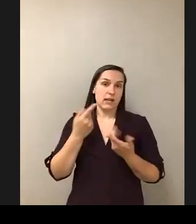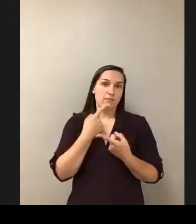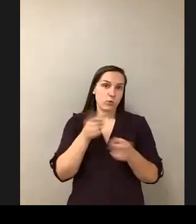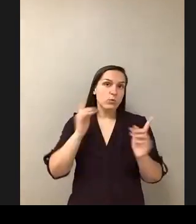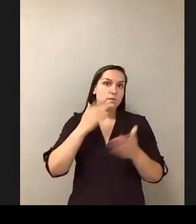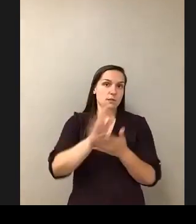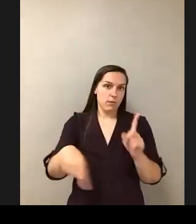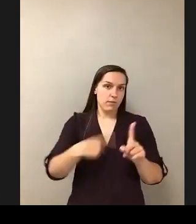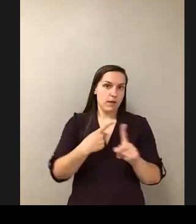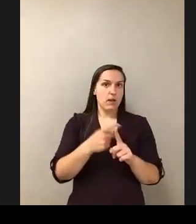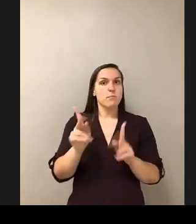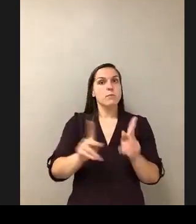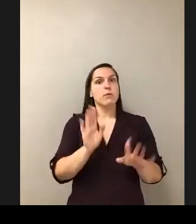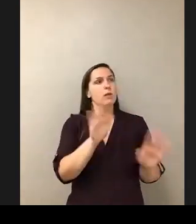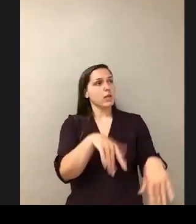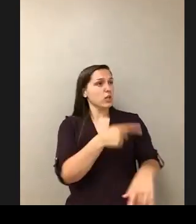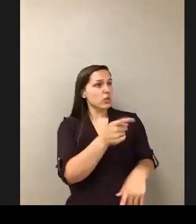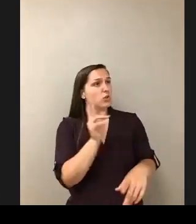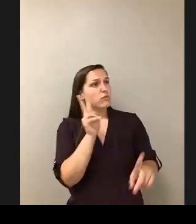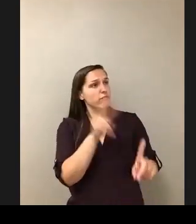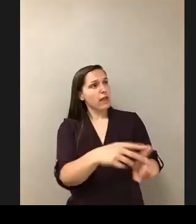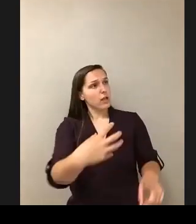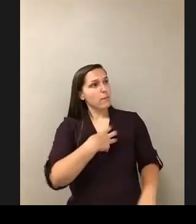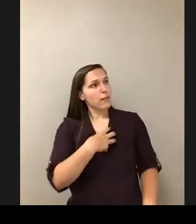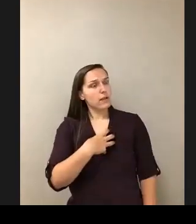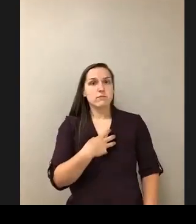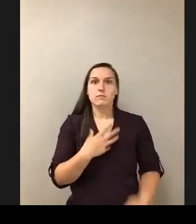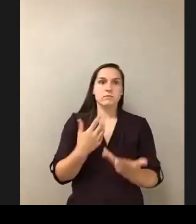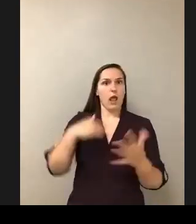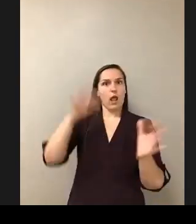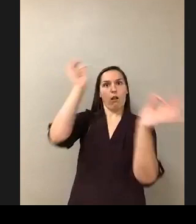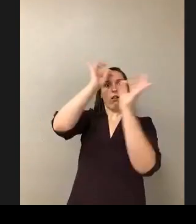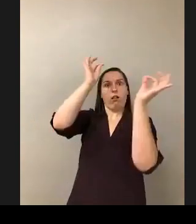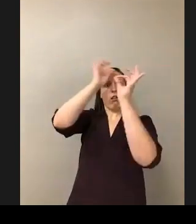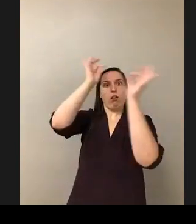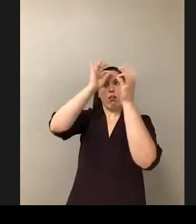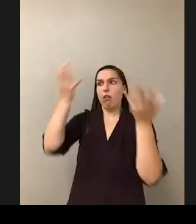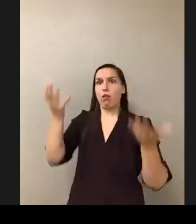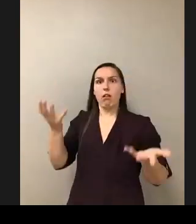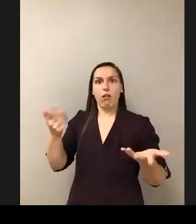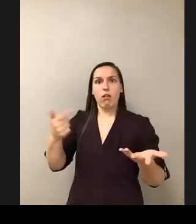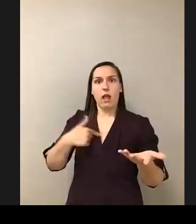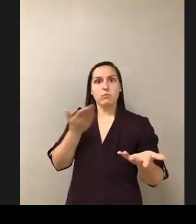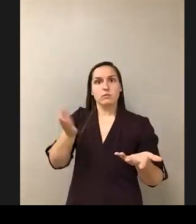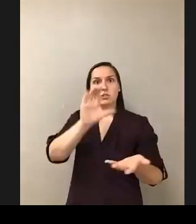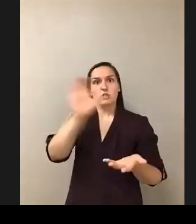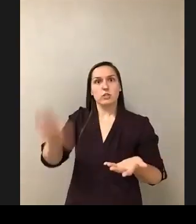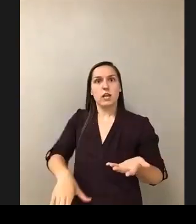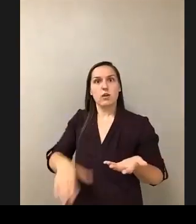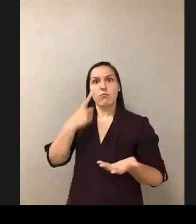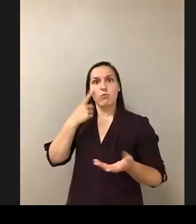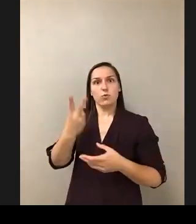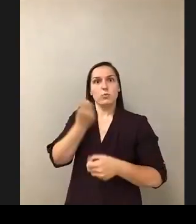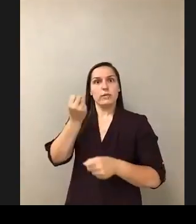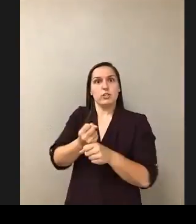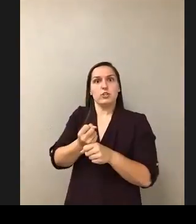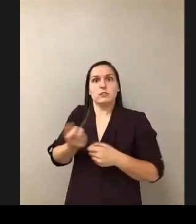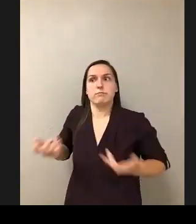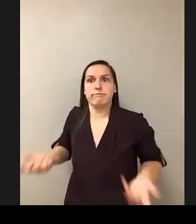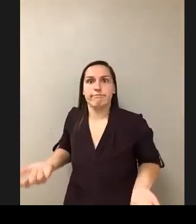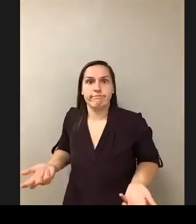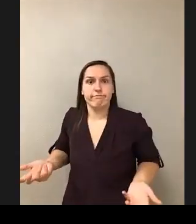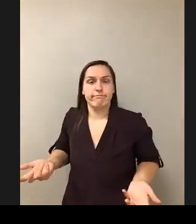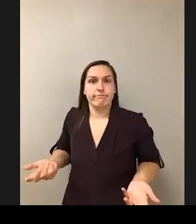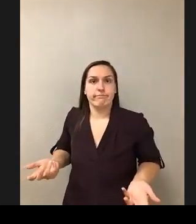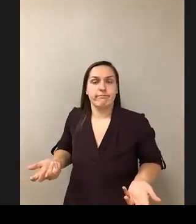they said, did you file a complaint? I had no idea. I was just in Chicago for 2 years, and I had no